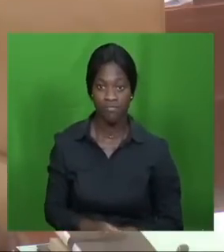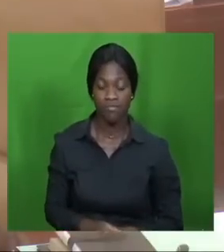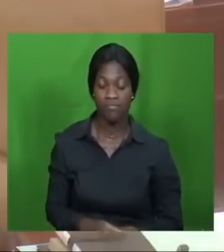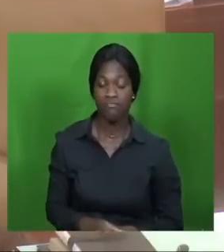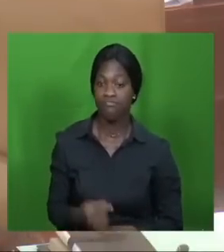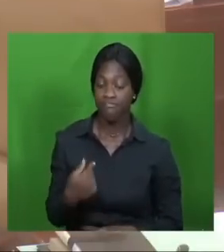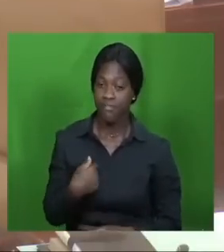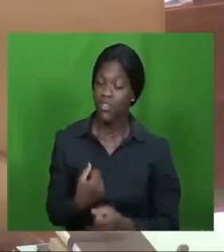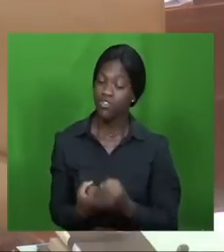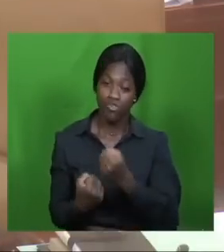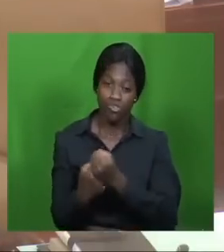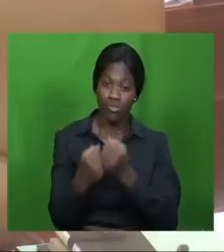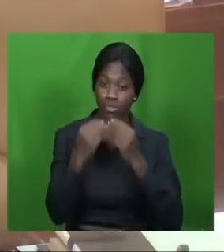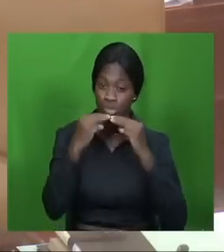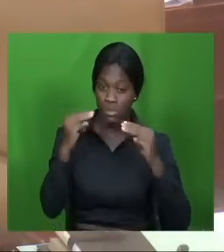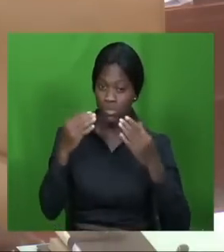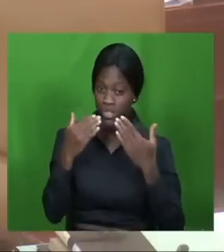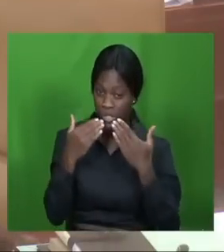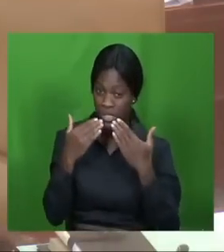support of the motion. I thank you.